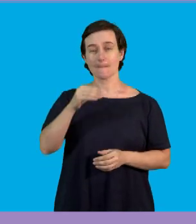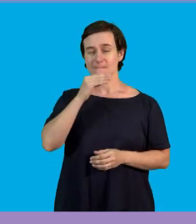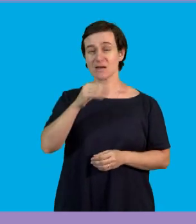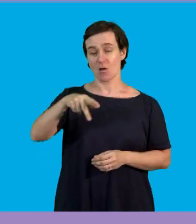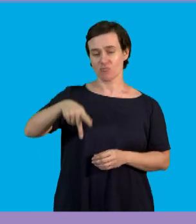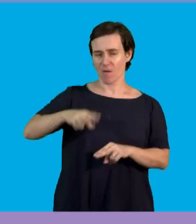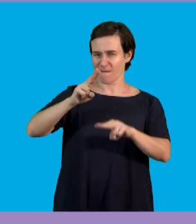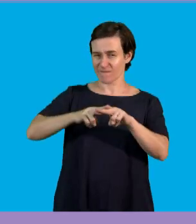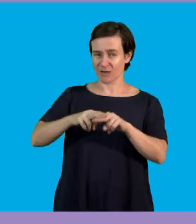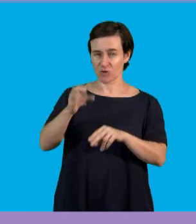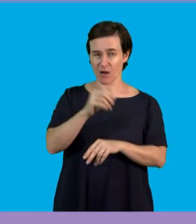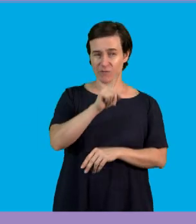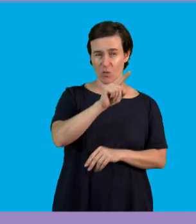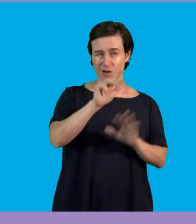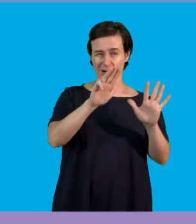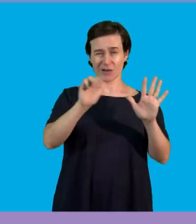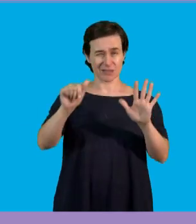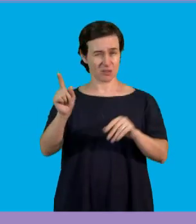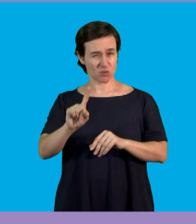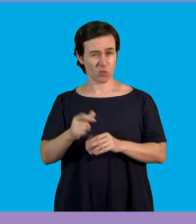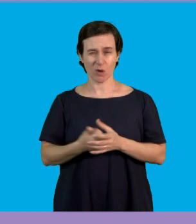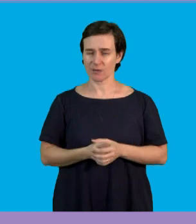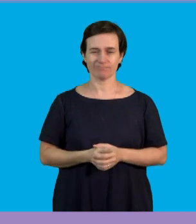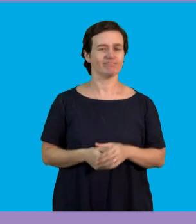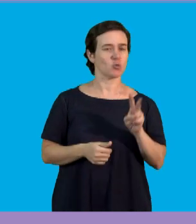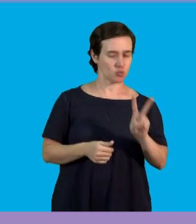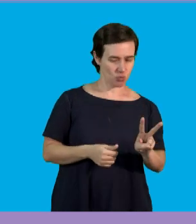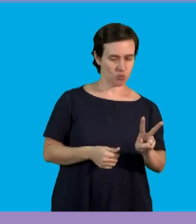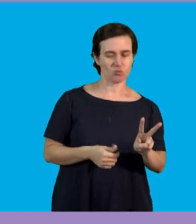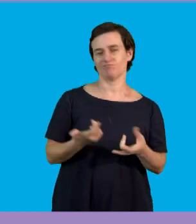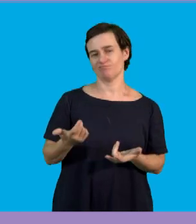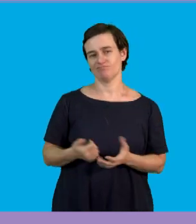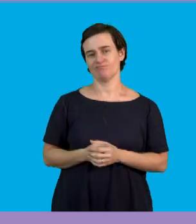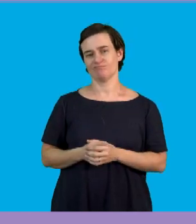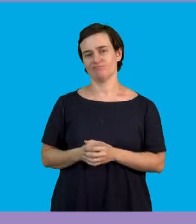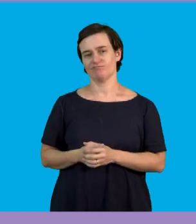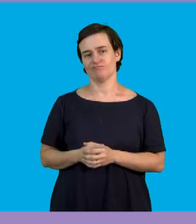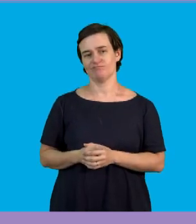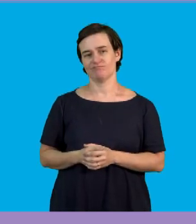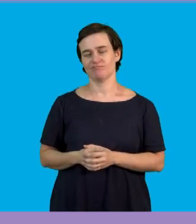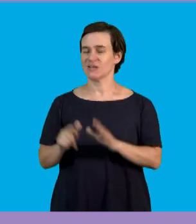So what are the prime factors of 196? It is just 2 and